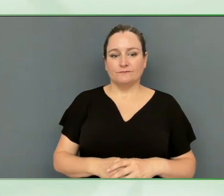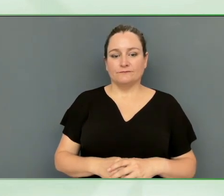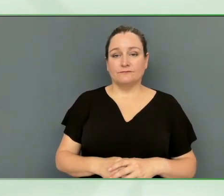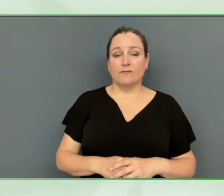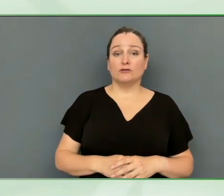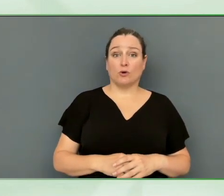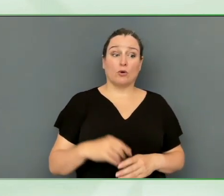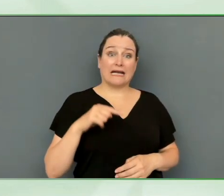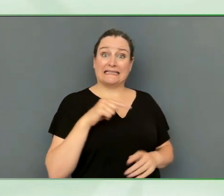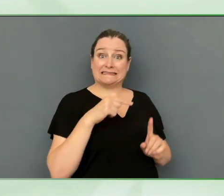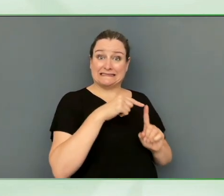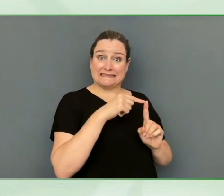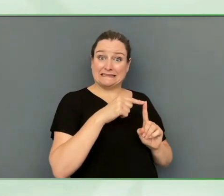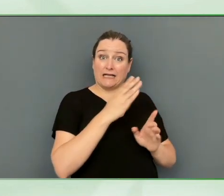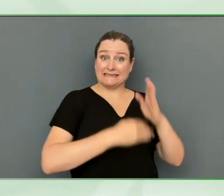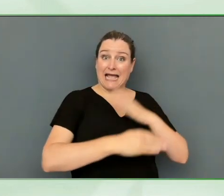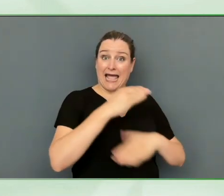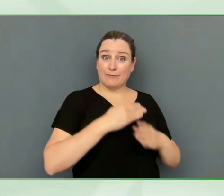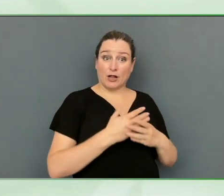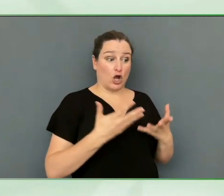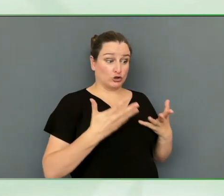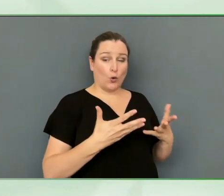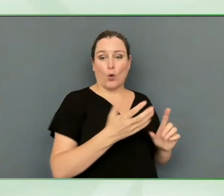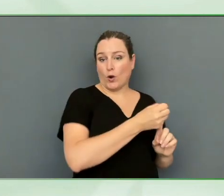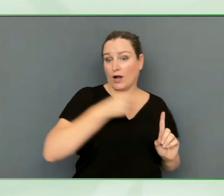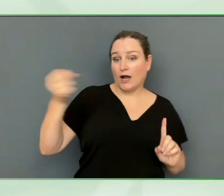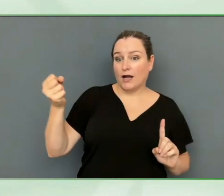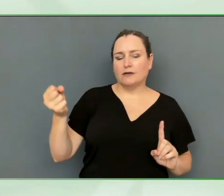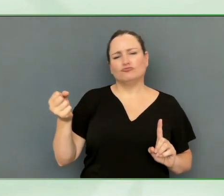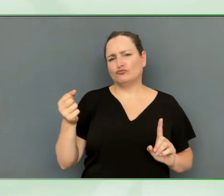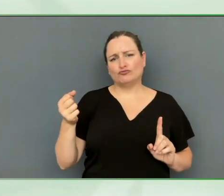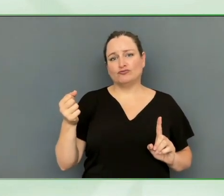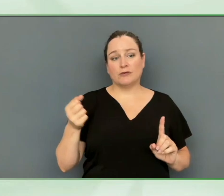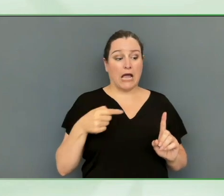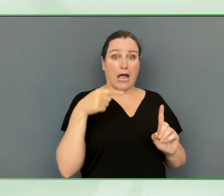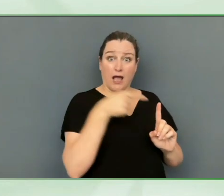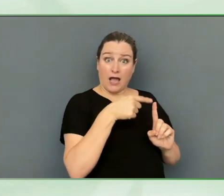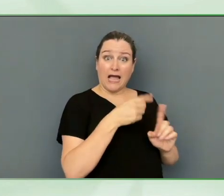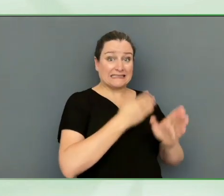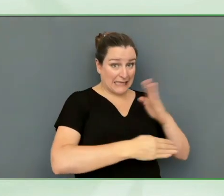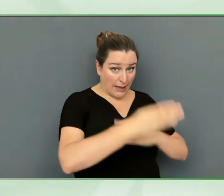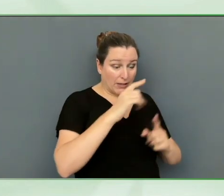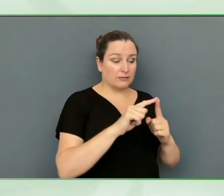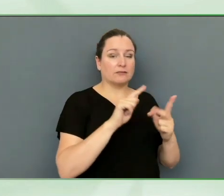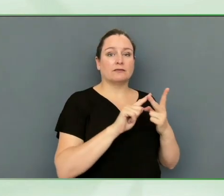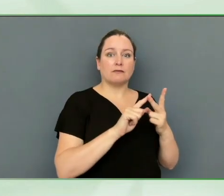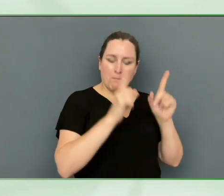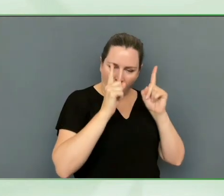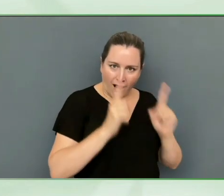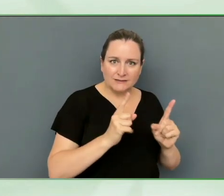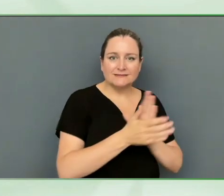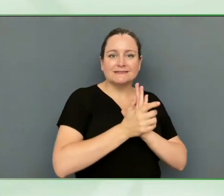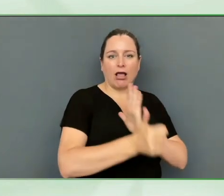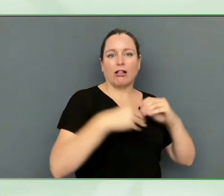to qualify, you still need to have the expertise for the position that is that the position calls for, but it